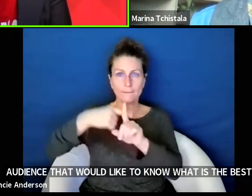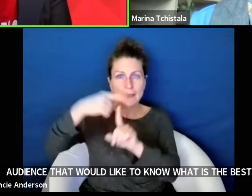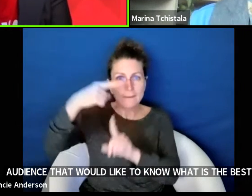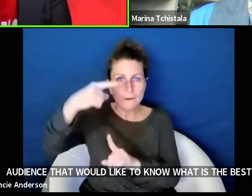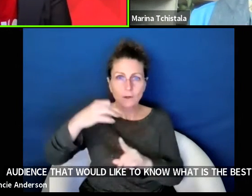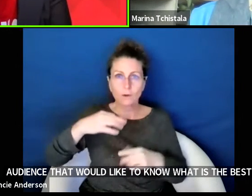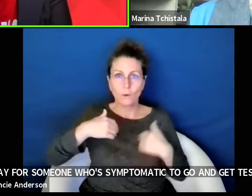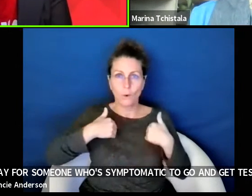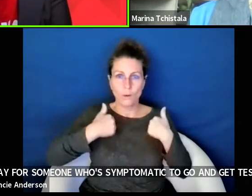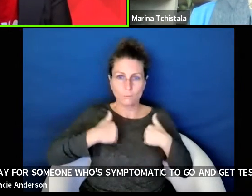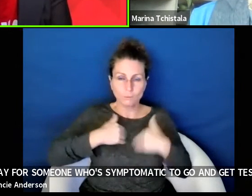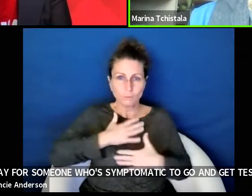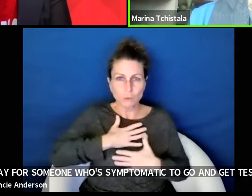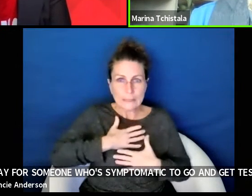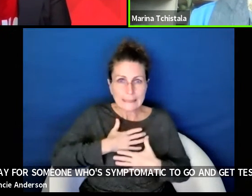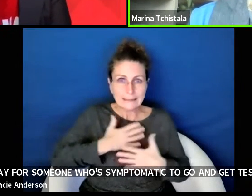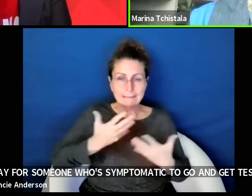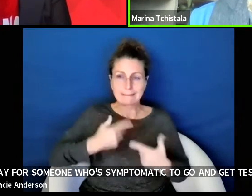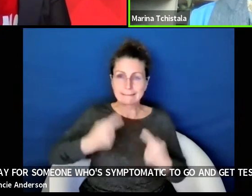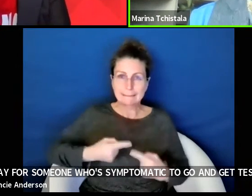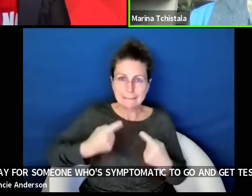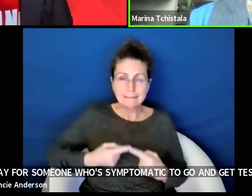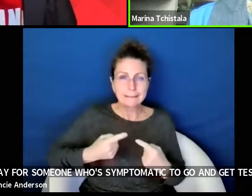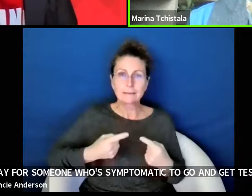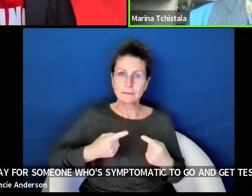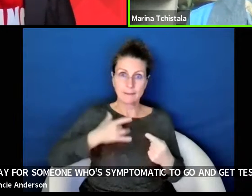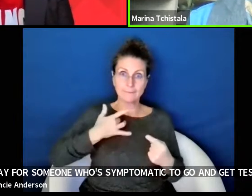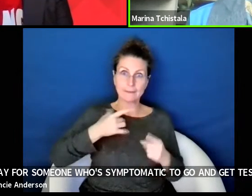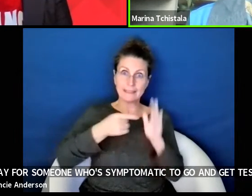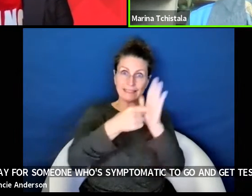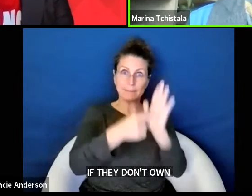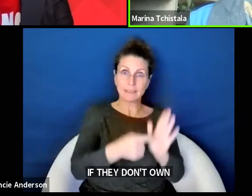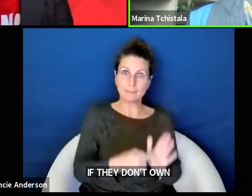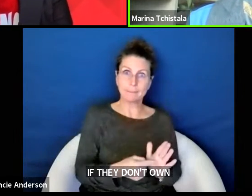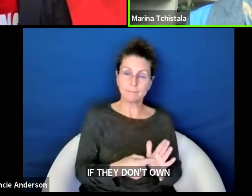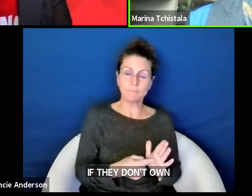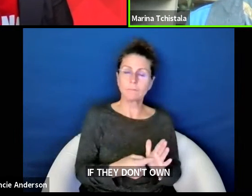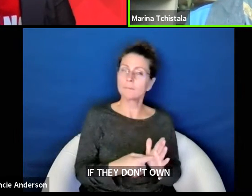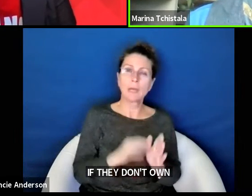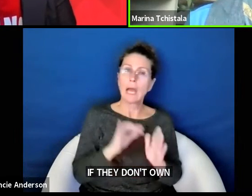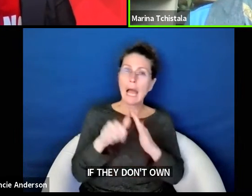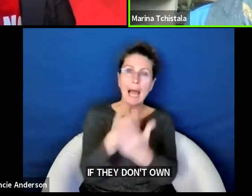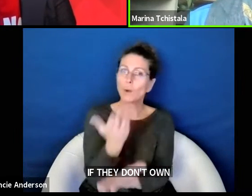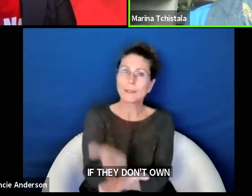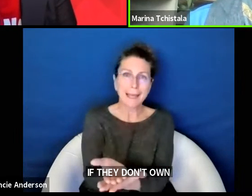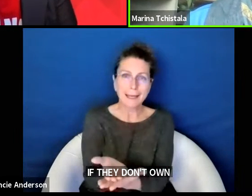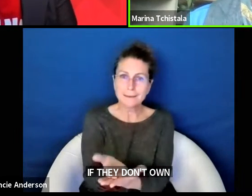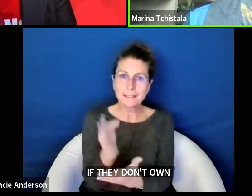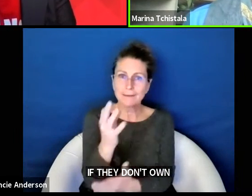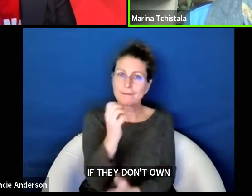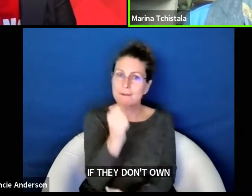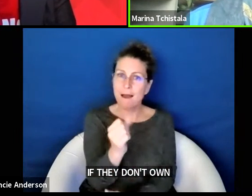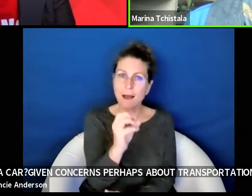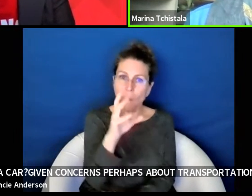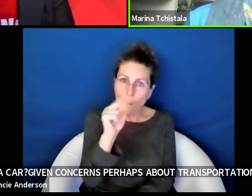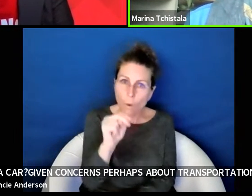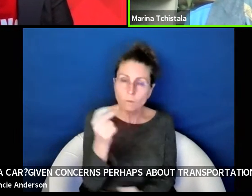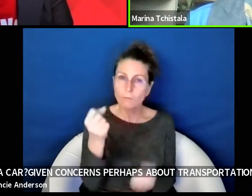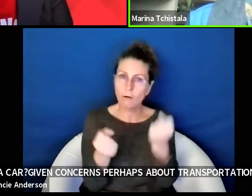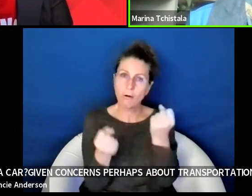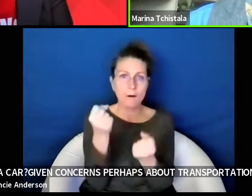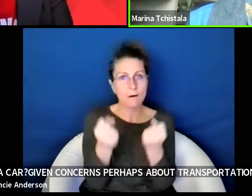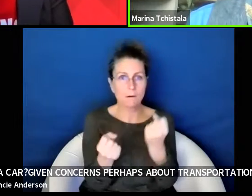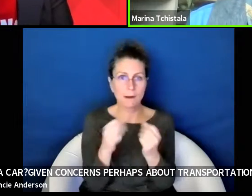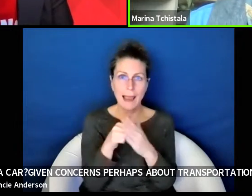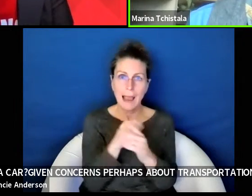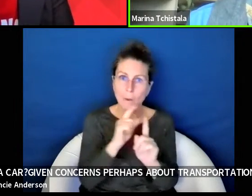given concerns perhaps about transportation? It's a very good question and a very complicated question.